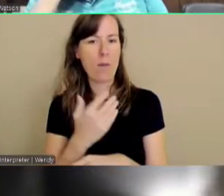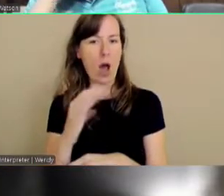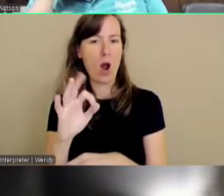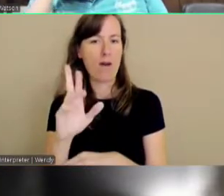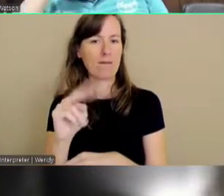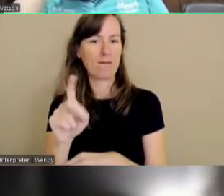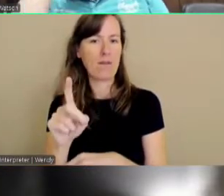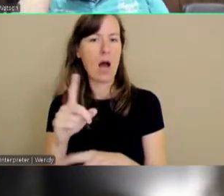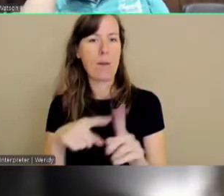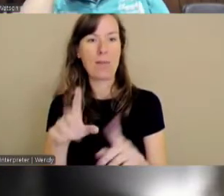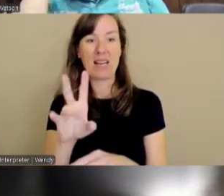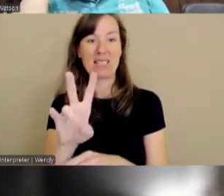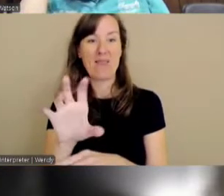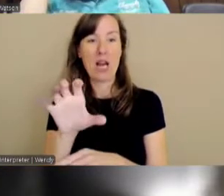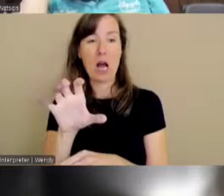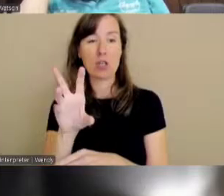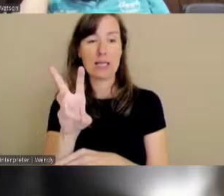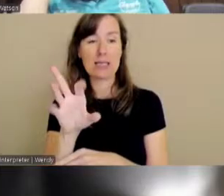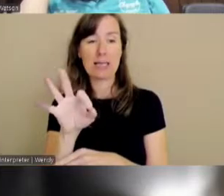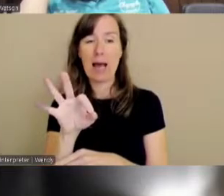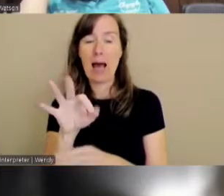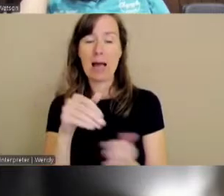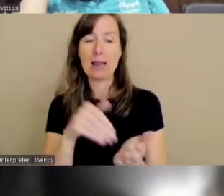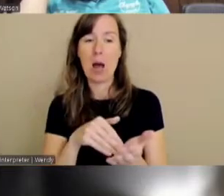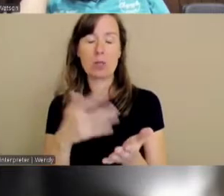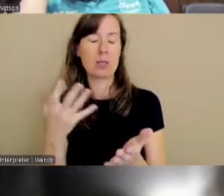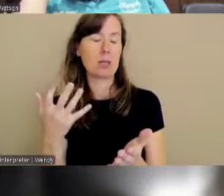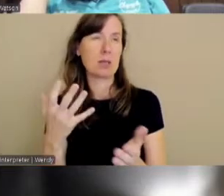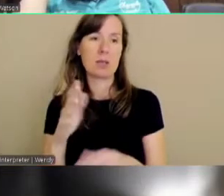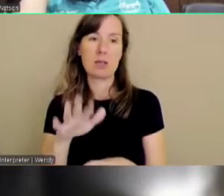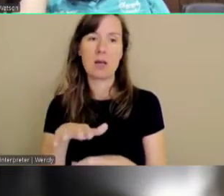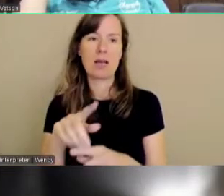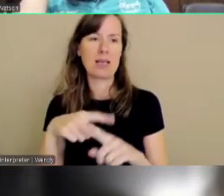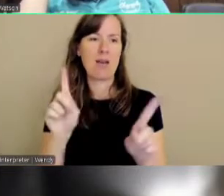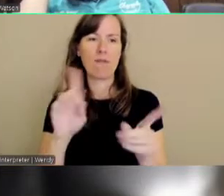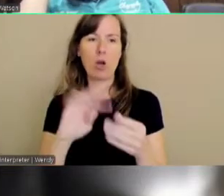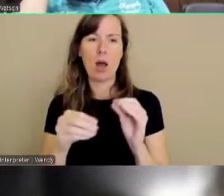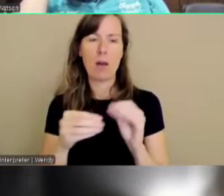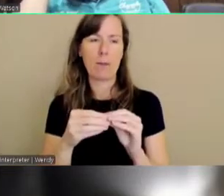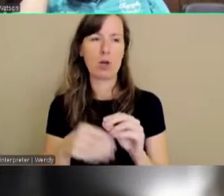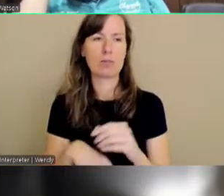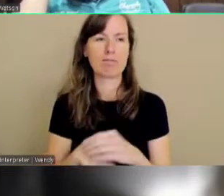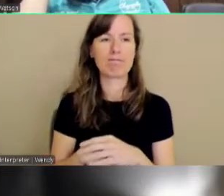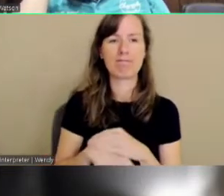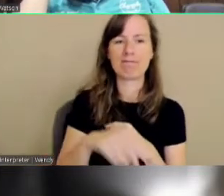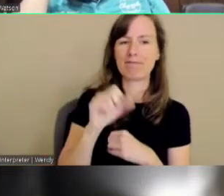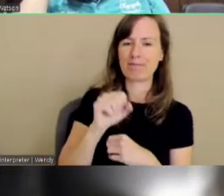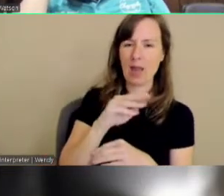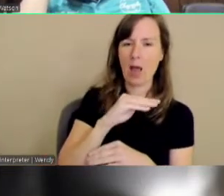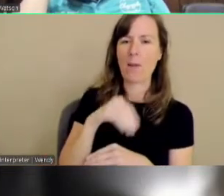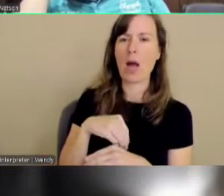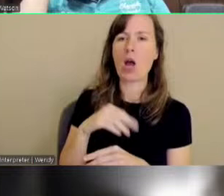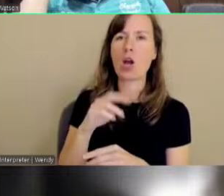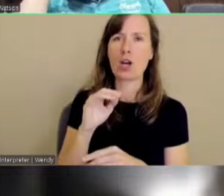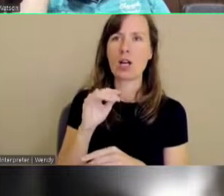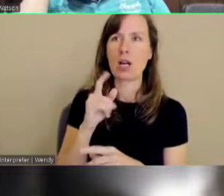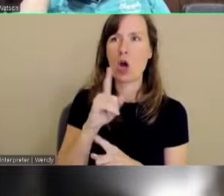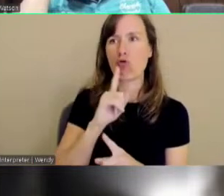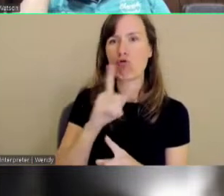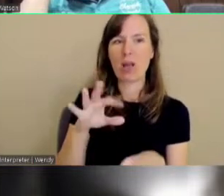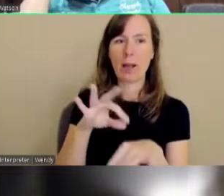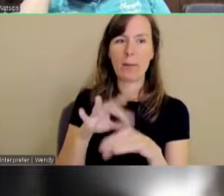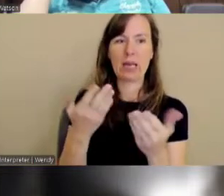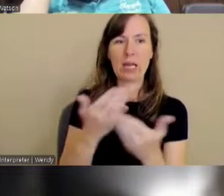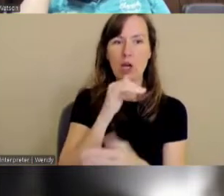is a whole nother number. No, I mean the real meat of the sandwich here is single family detached property